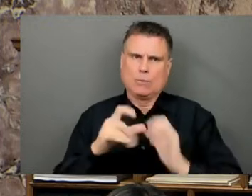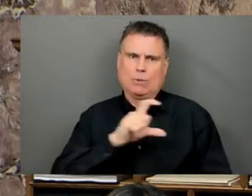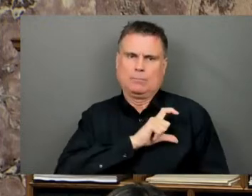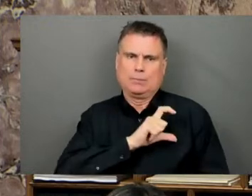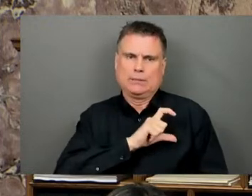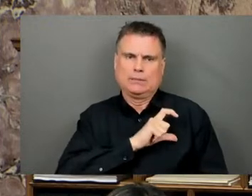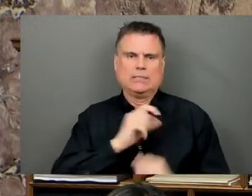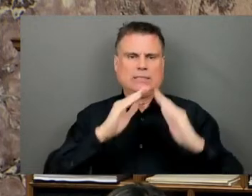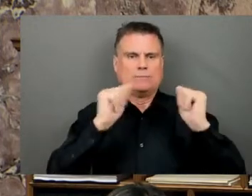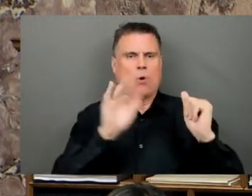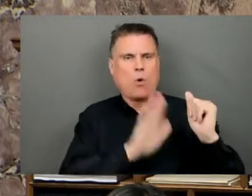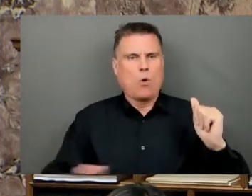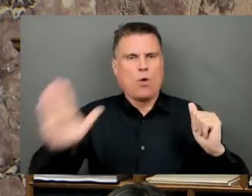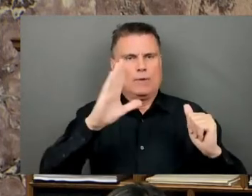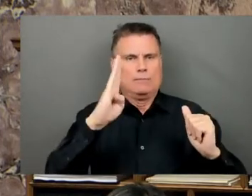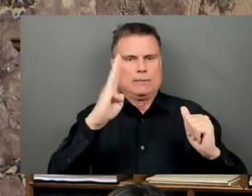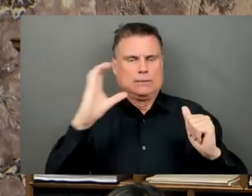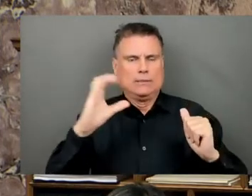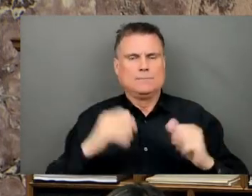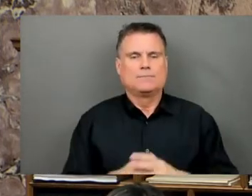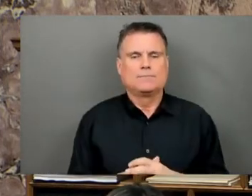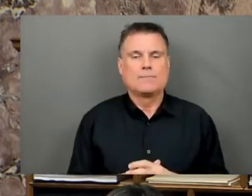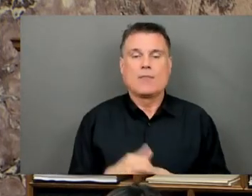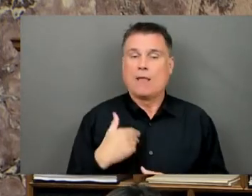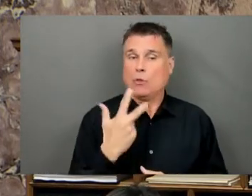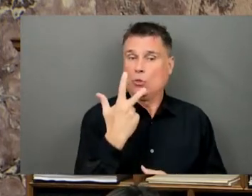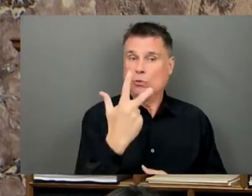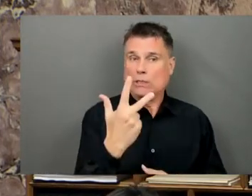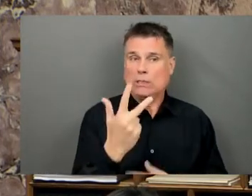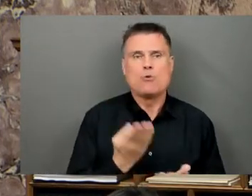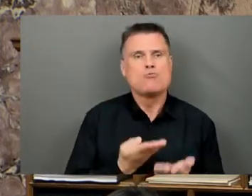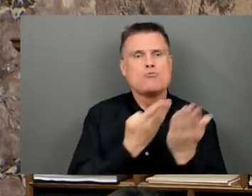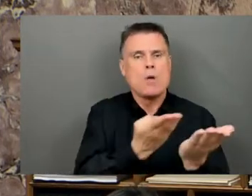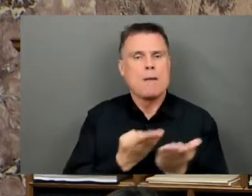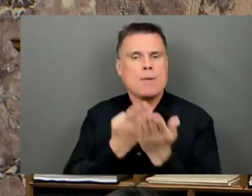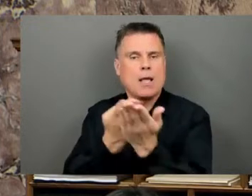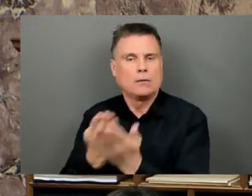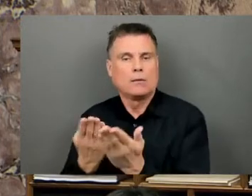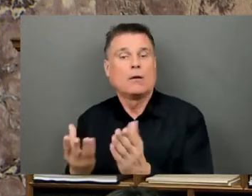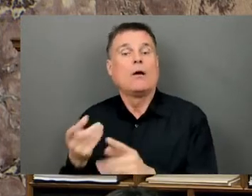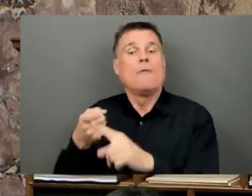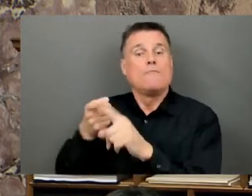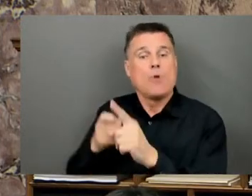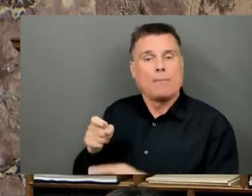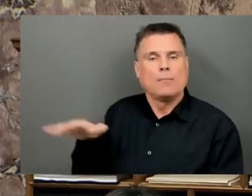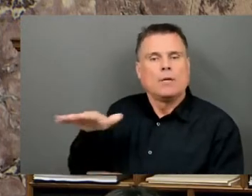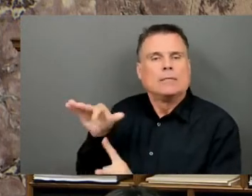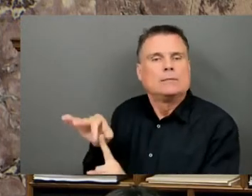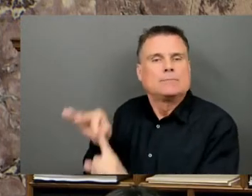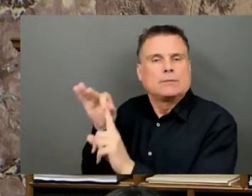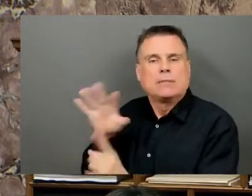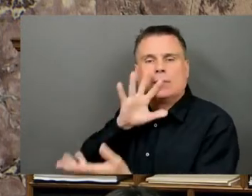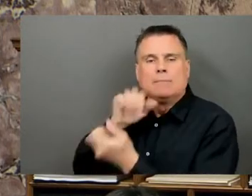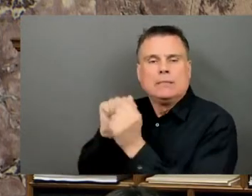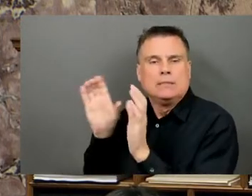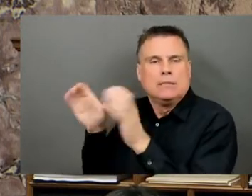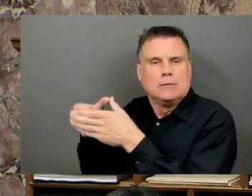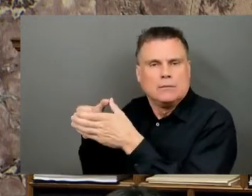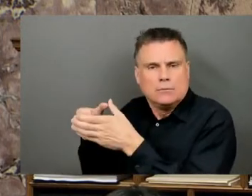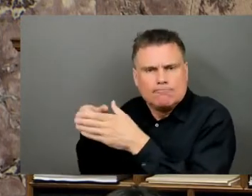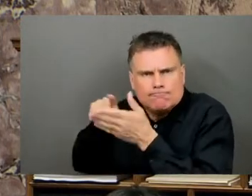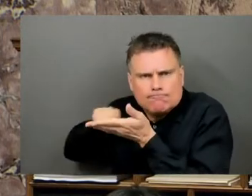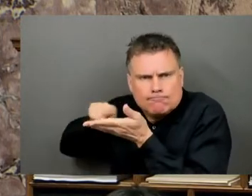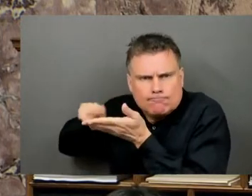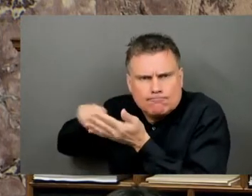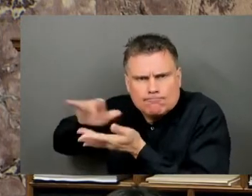addresses three recommendations of the 2022 Special Committee on Reforming the Police Act, seven recommendations from the 2019